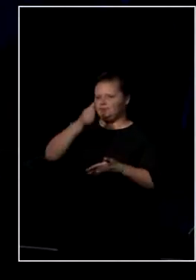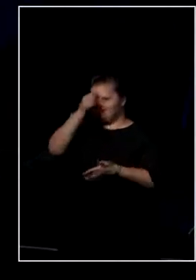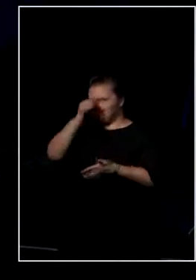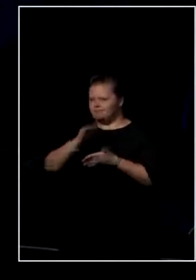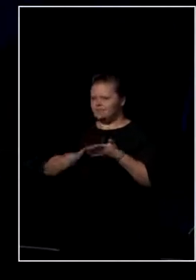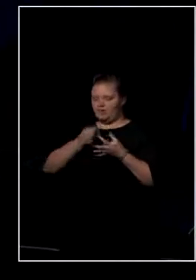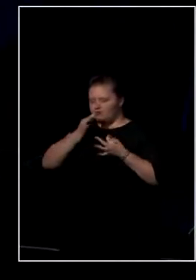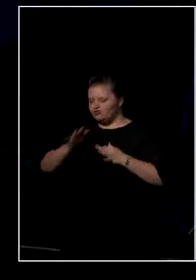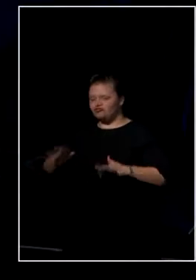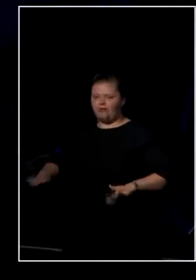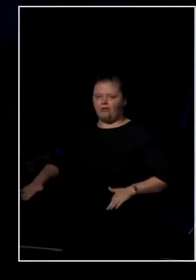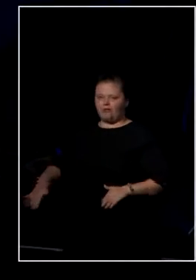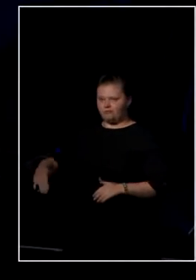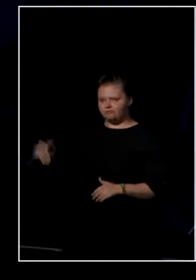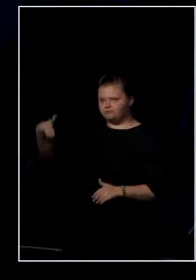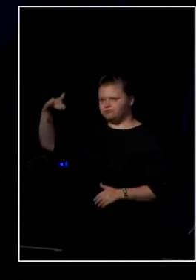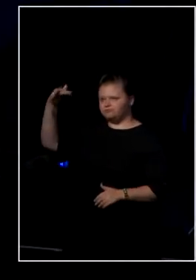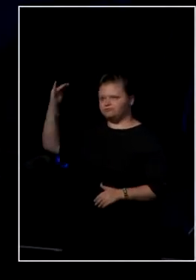their childhood